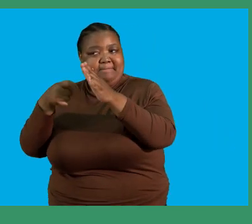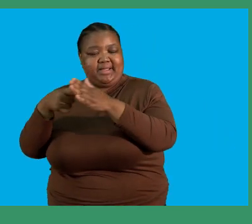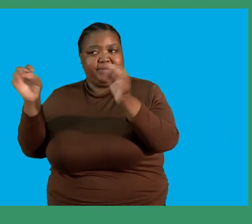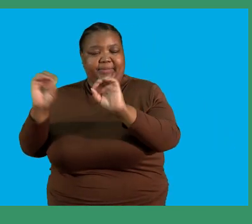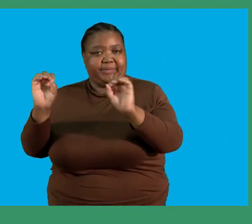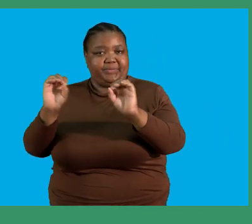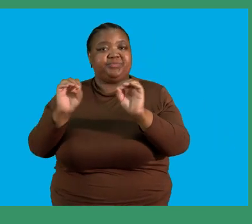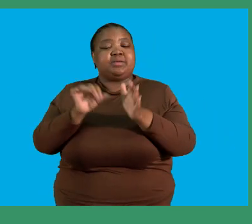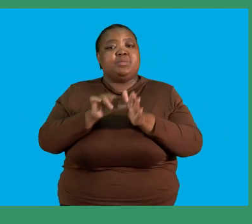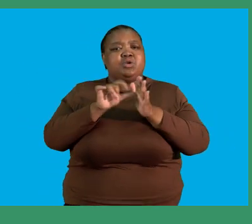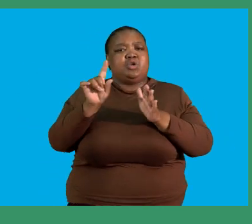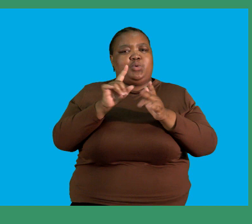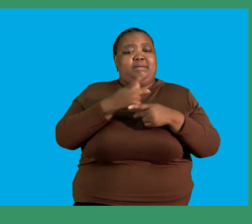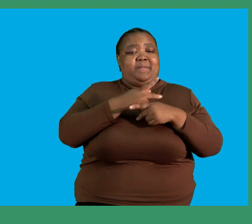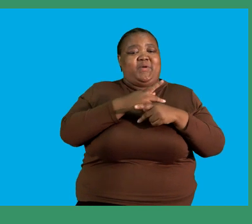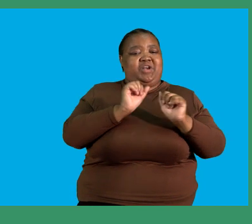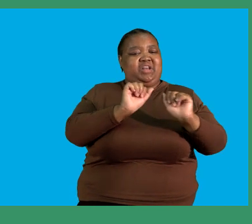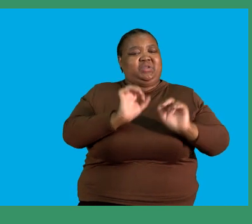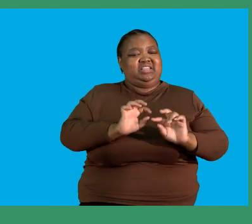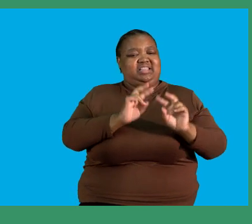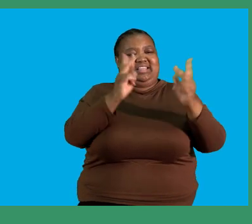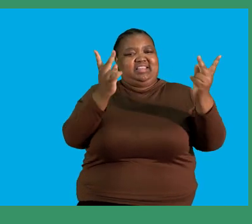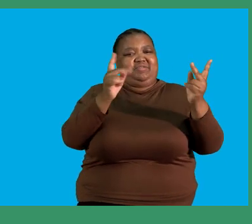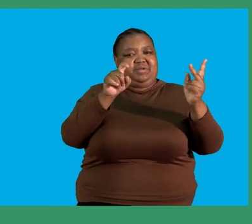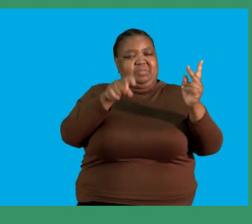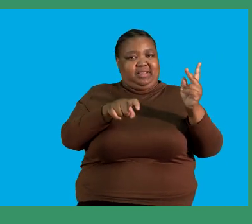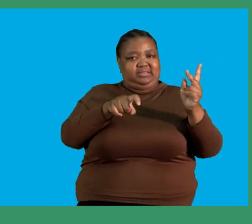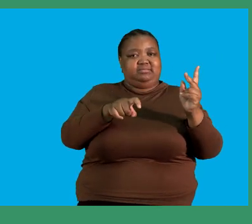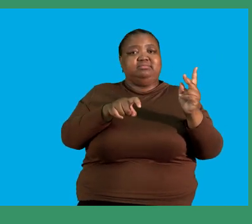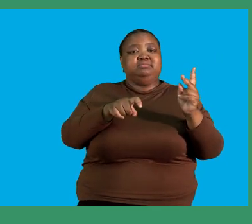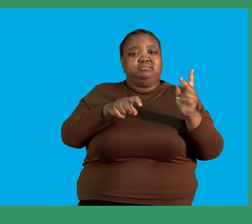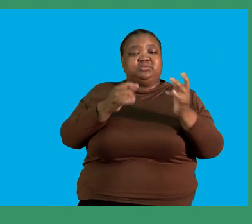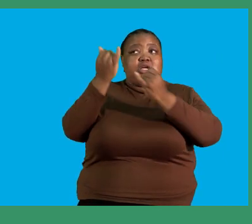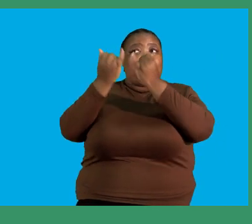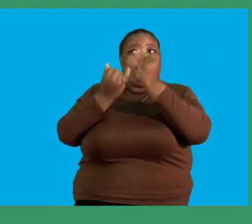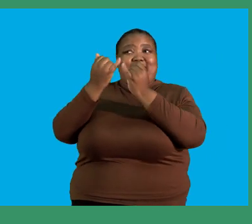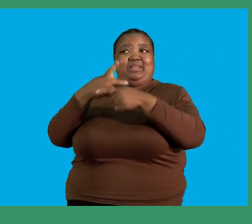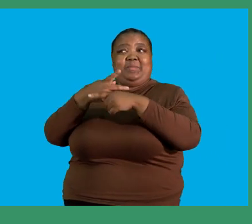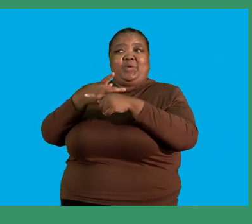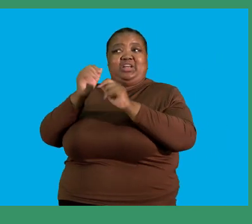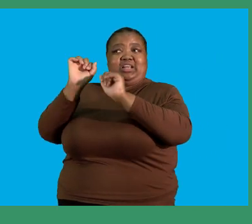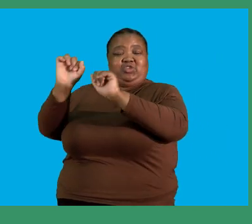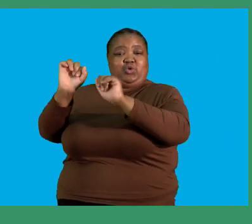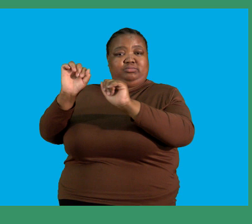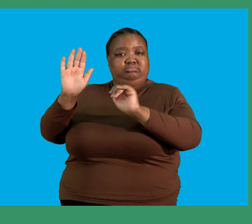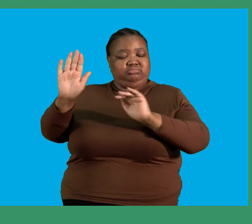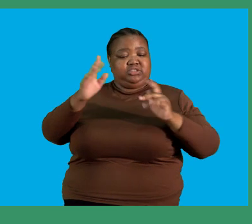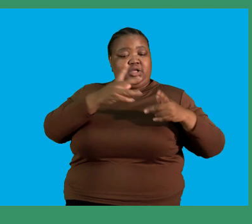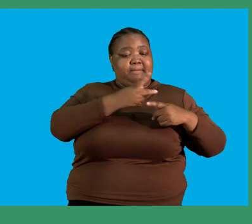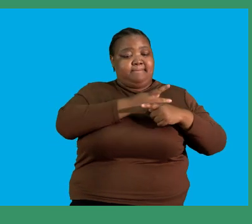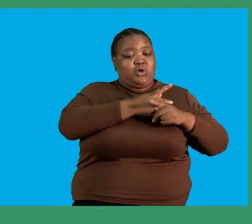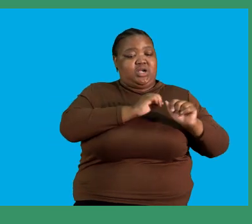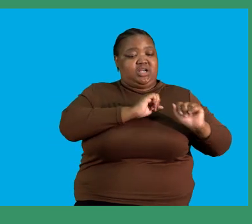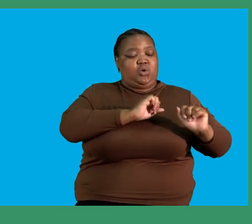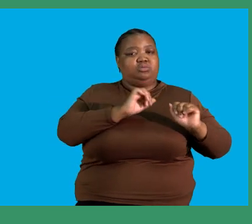a unique product. So your product must be differentiated from that of your competitors. Now this might